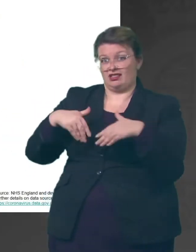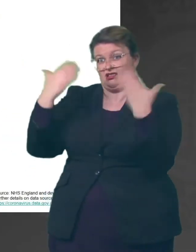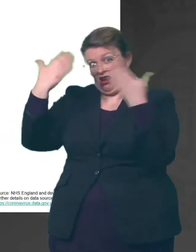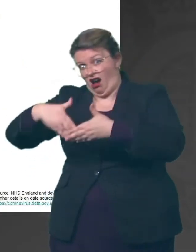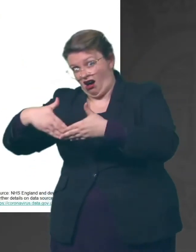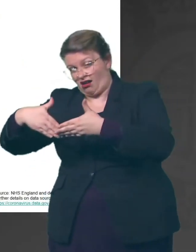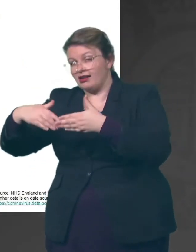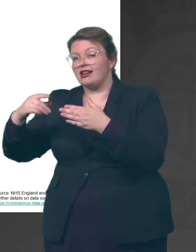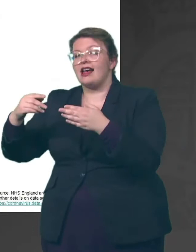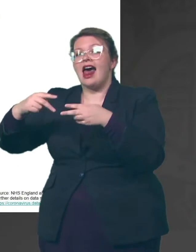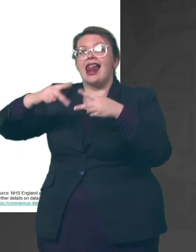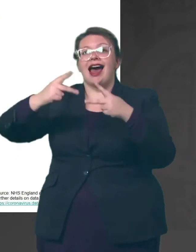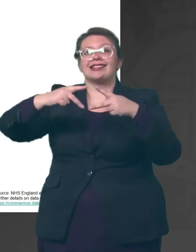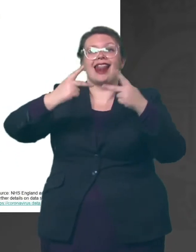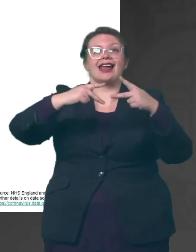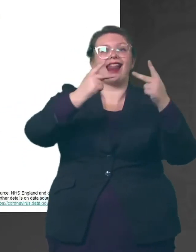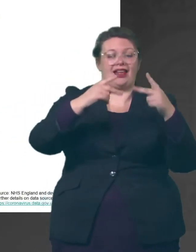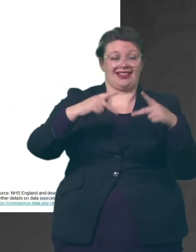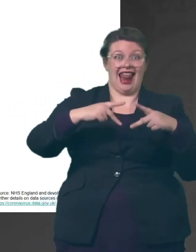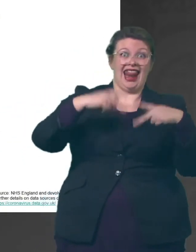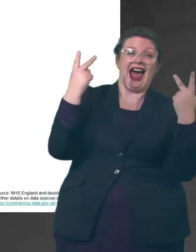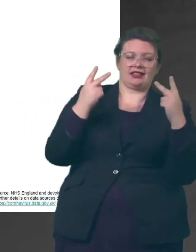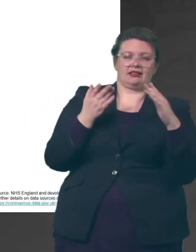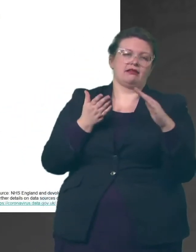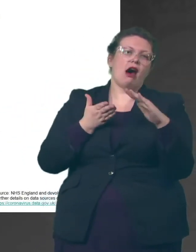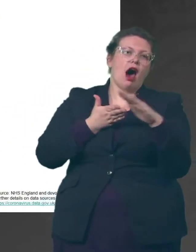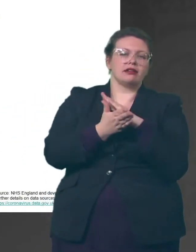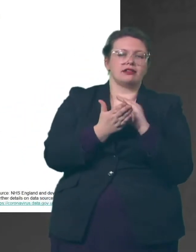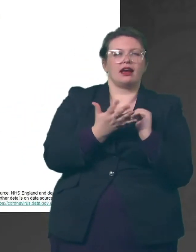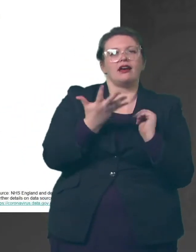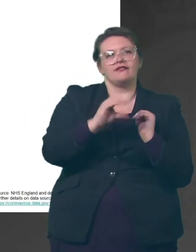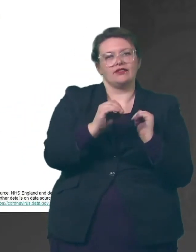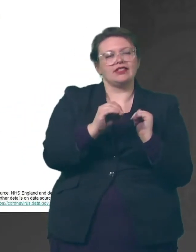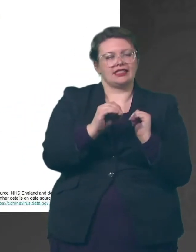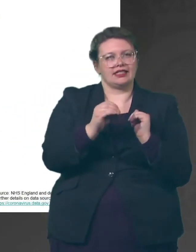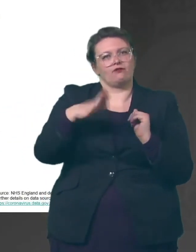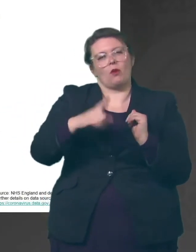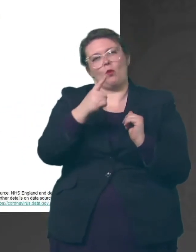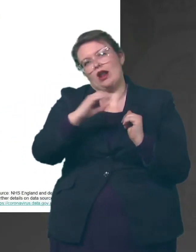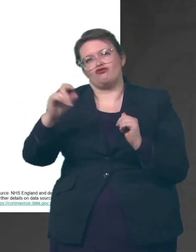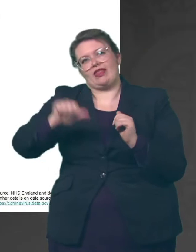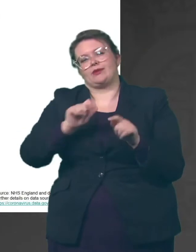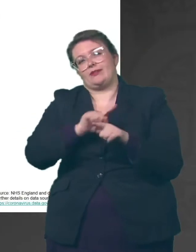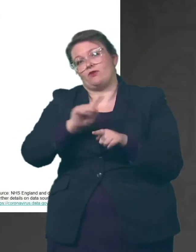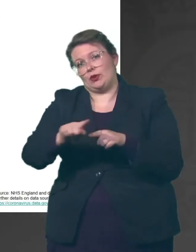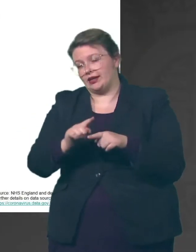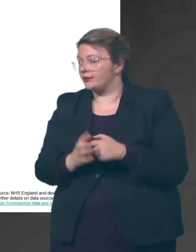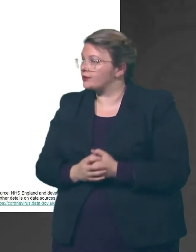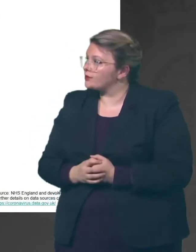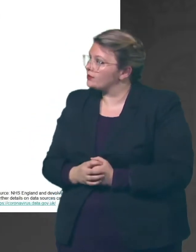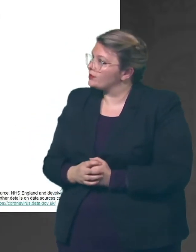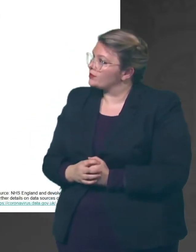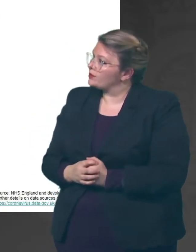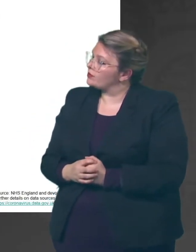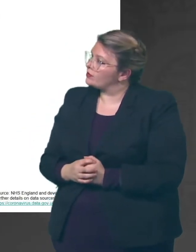below 50 cases per 100,000 per week. And what you can see on this slide